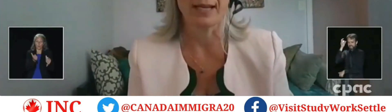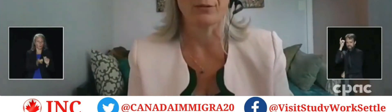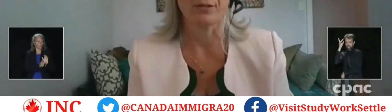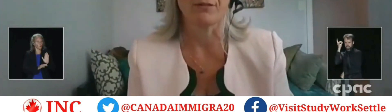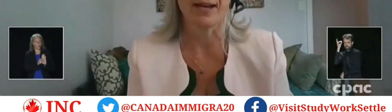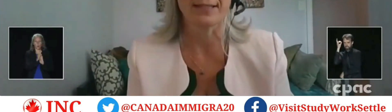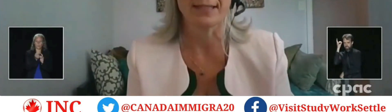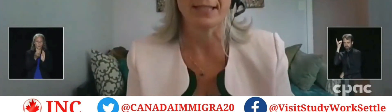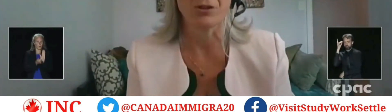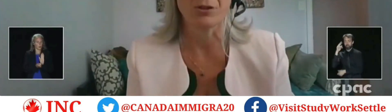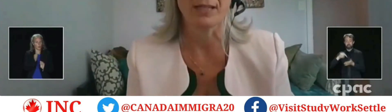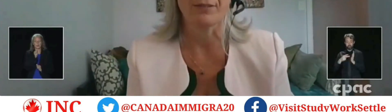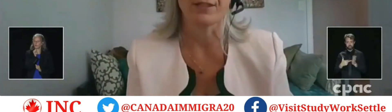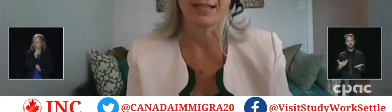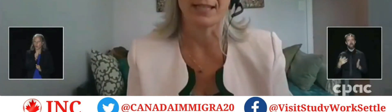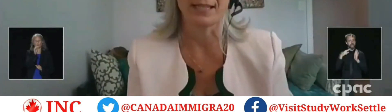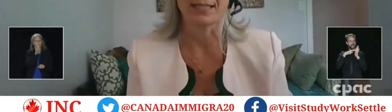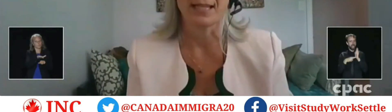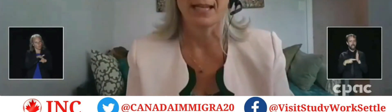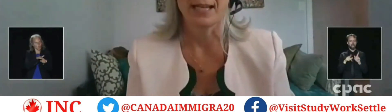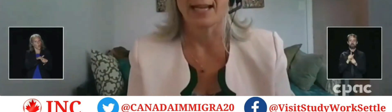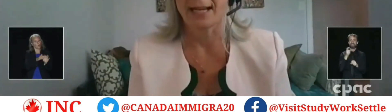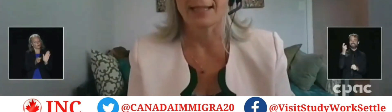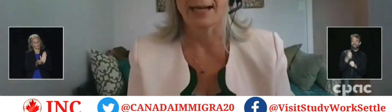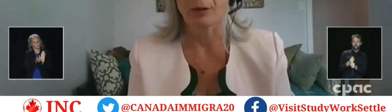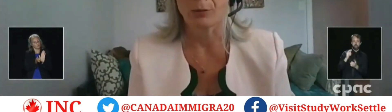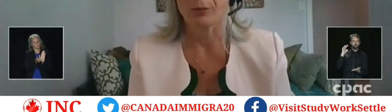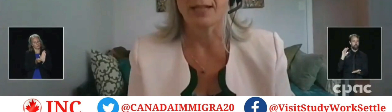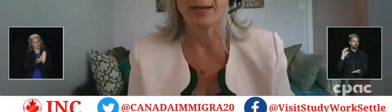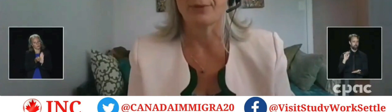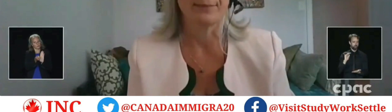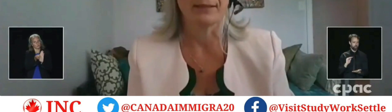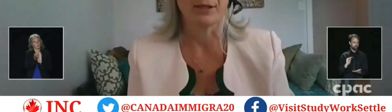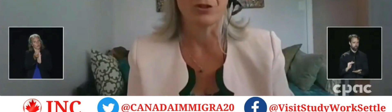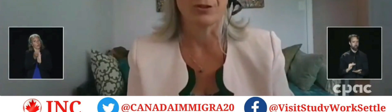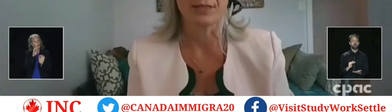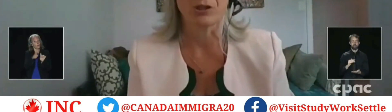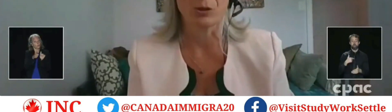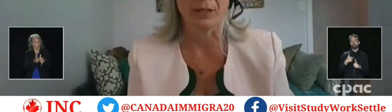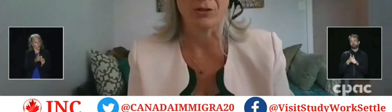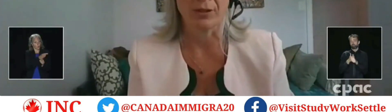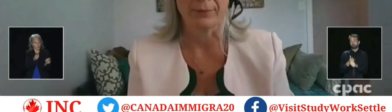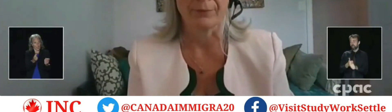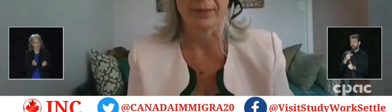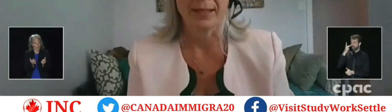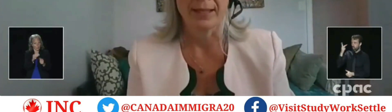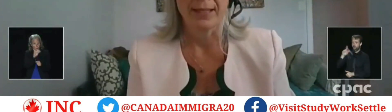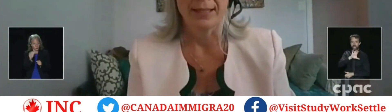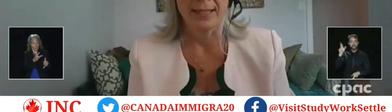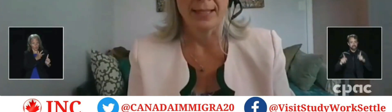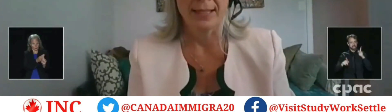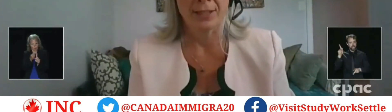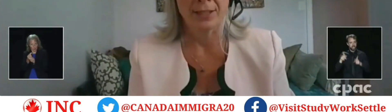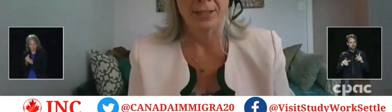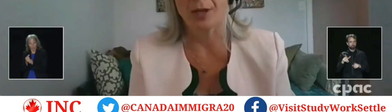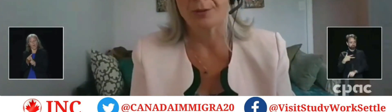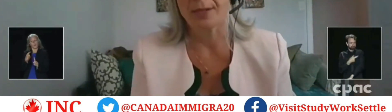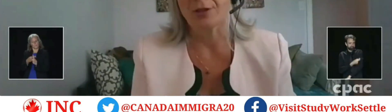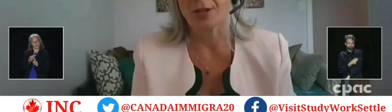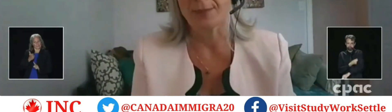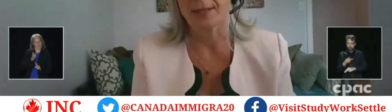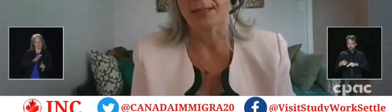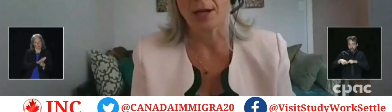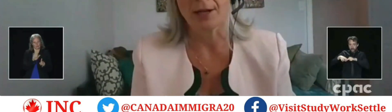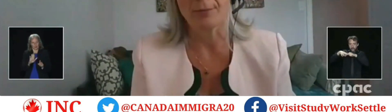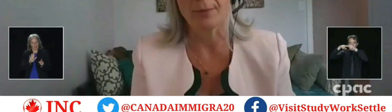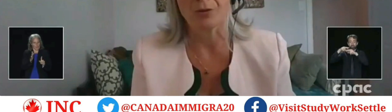taking into account the vaccination rate of Canadians and our own epidemiological situation. These changes will also